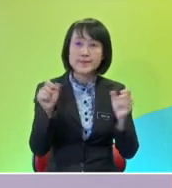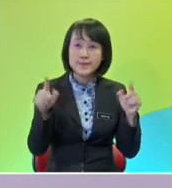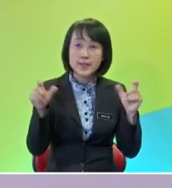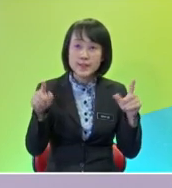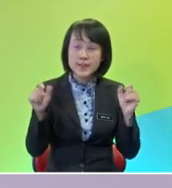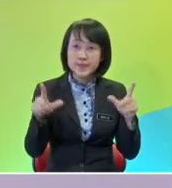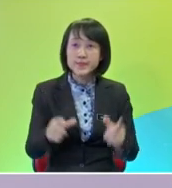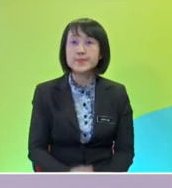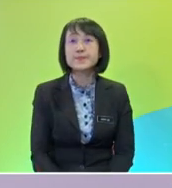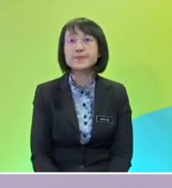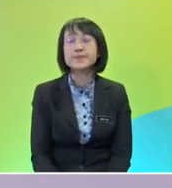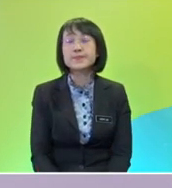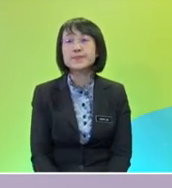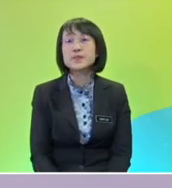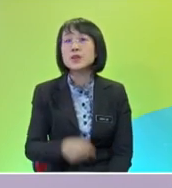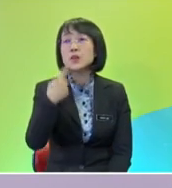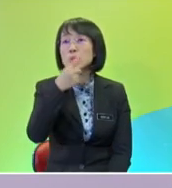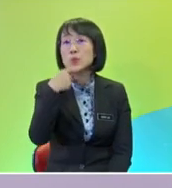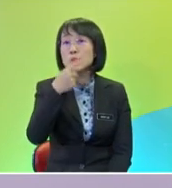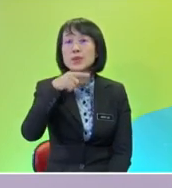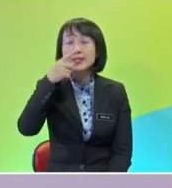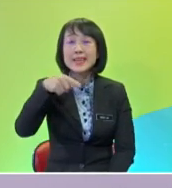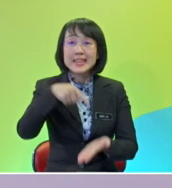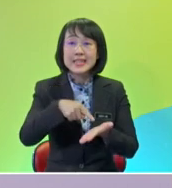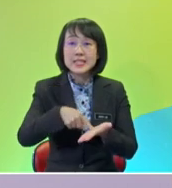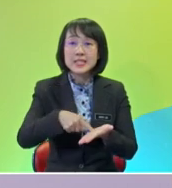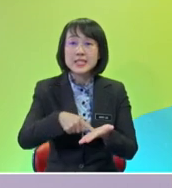short task. Who said this?